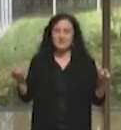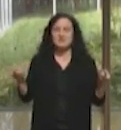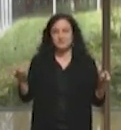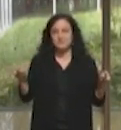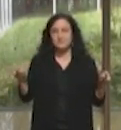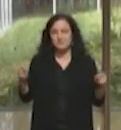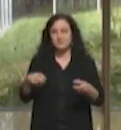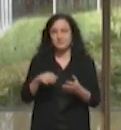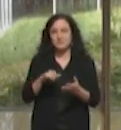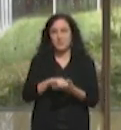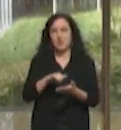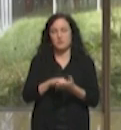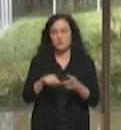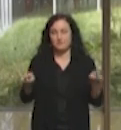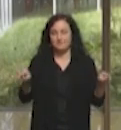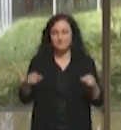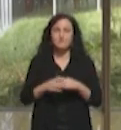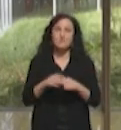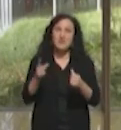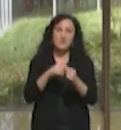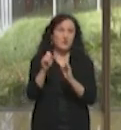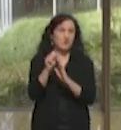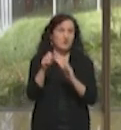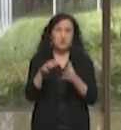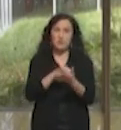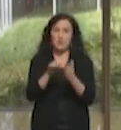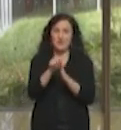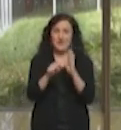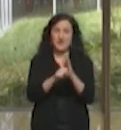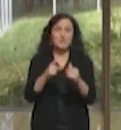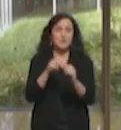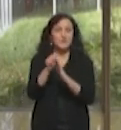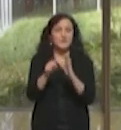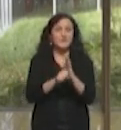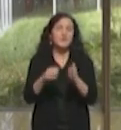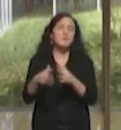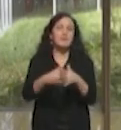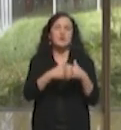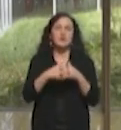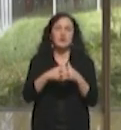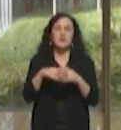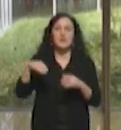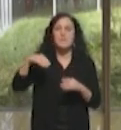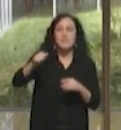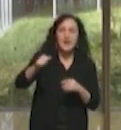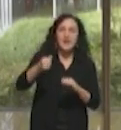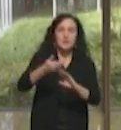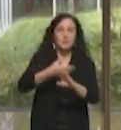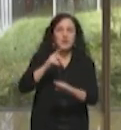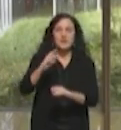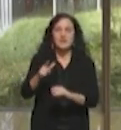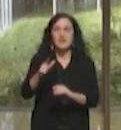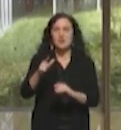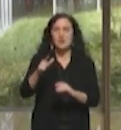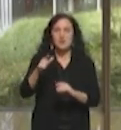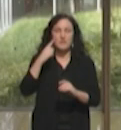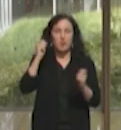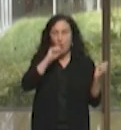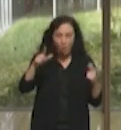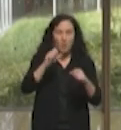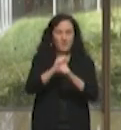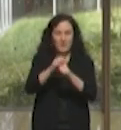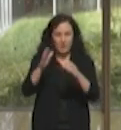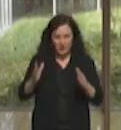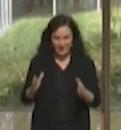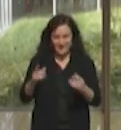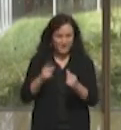why New York State will be the first state in America to say there'll be paid prenatal leave available to all of our employees. You can